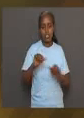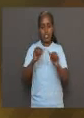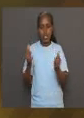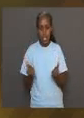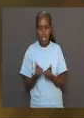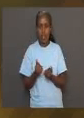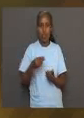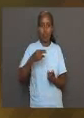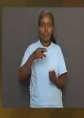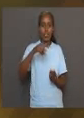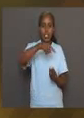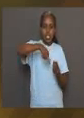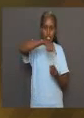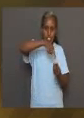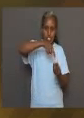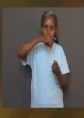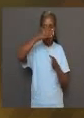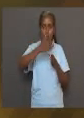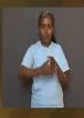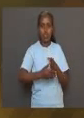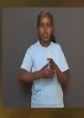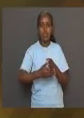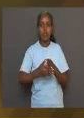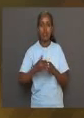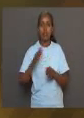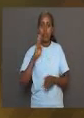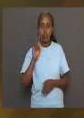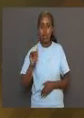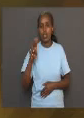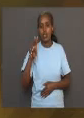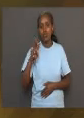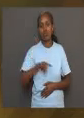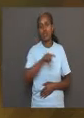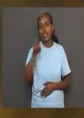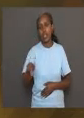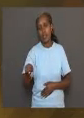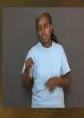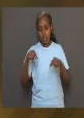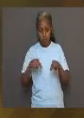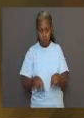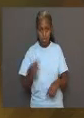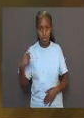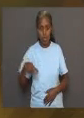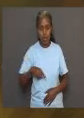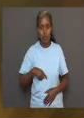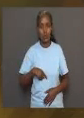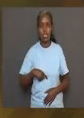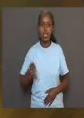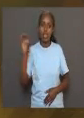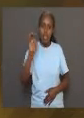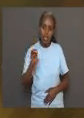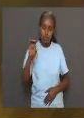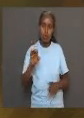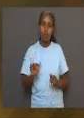a region bounded by two curves. Today, we will explore how